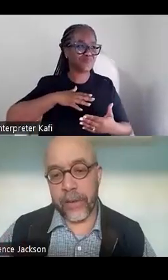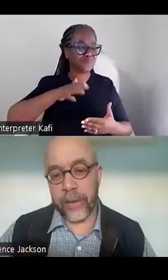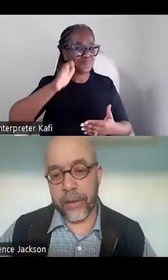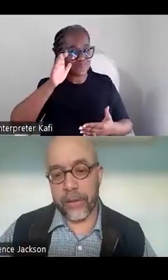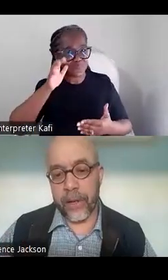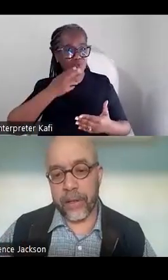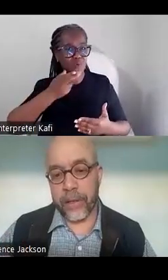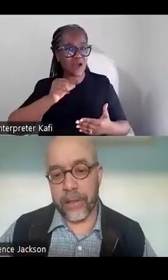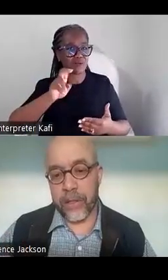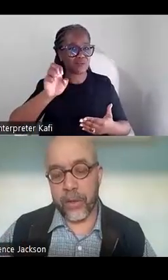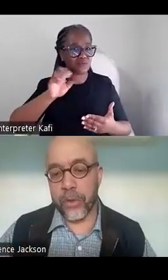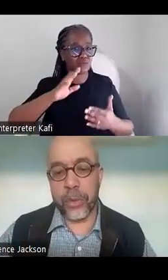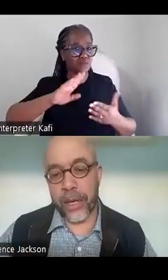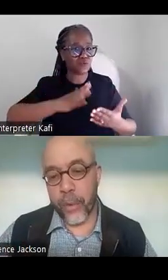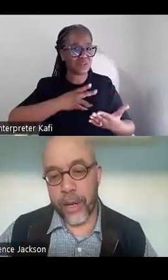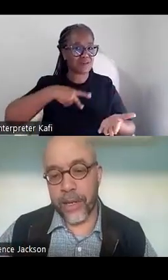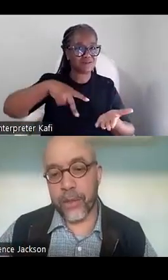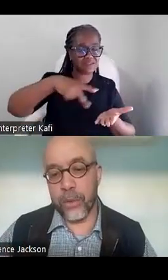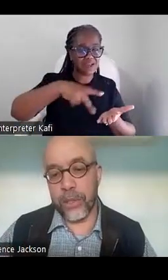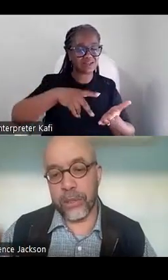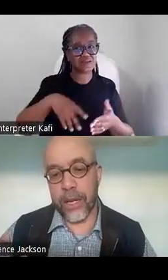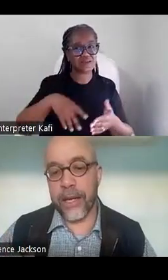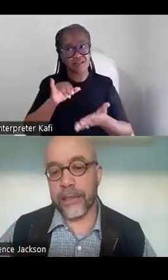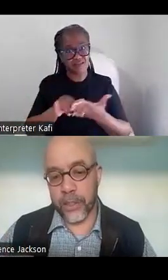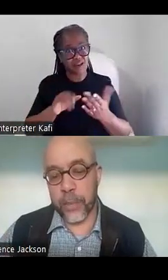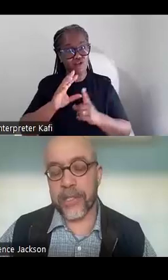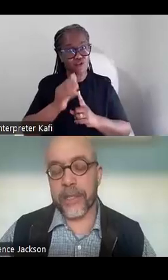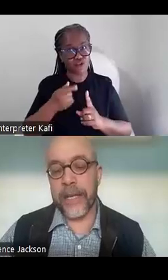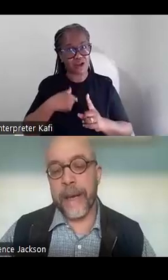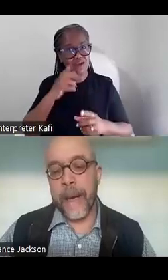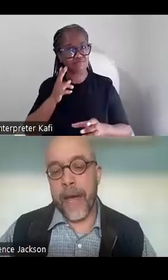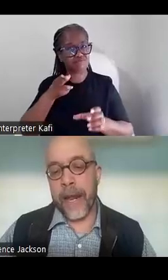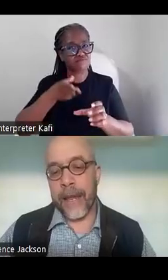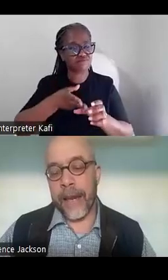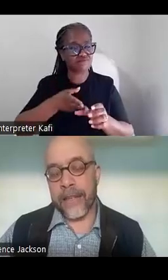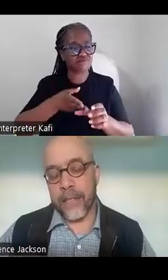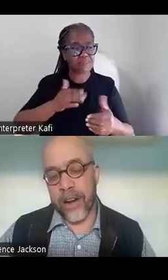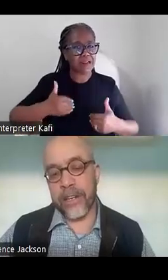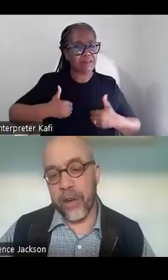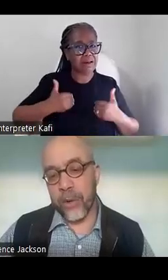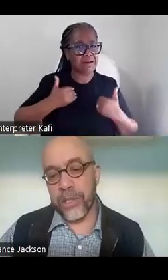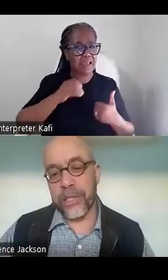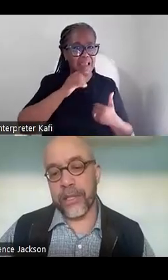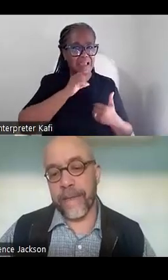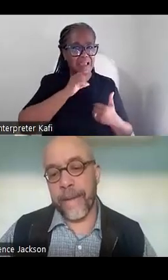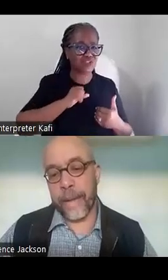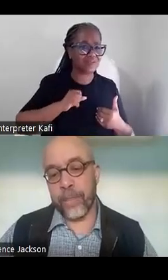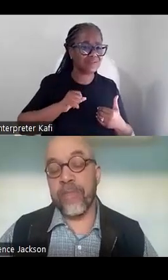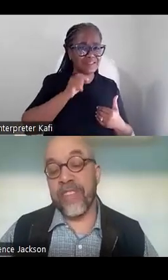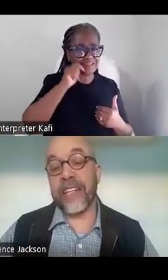and young adulthood. But anyway, high school and college especially. And I started